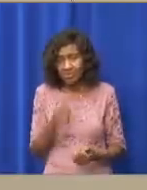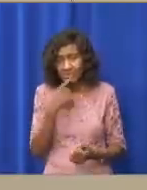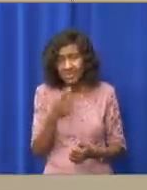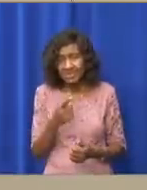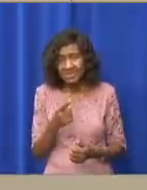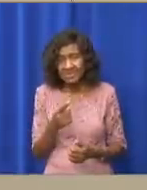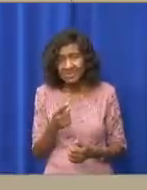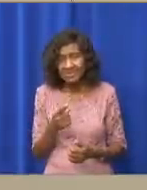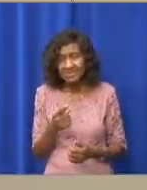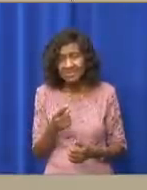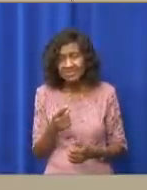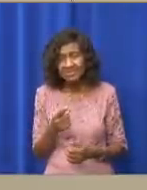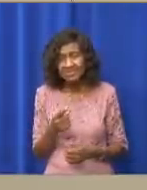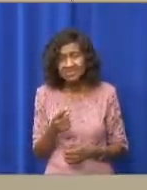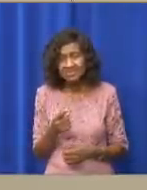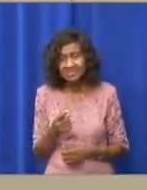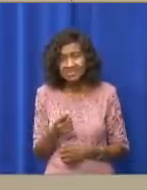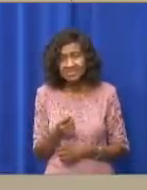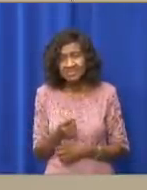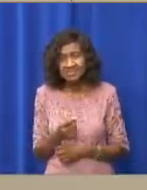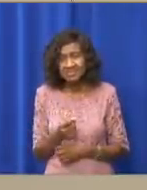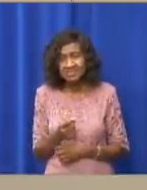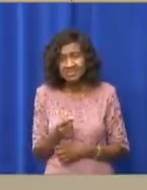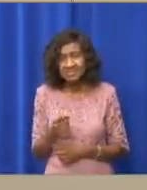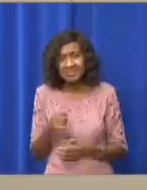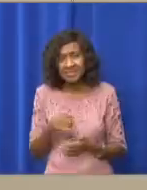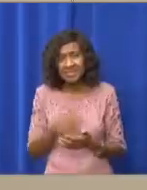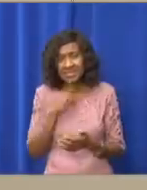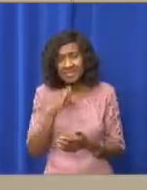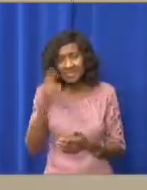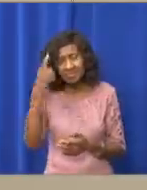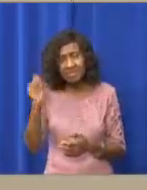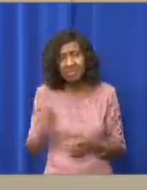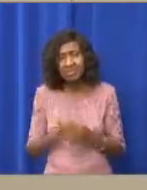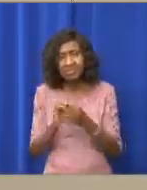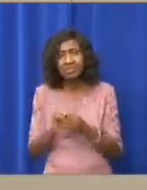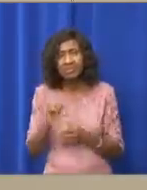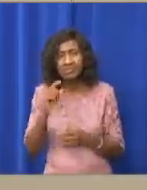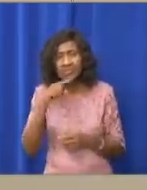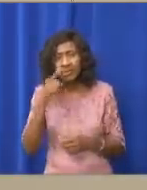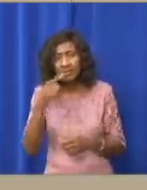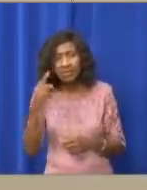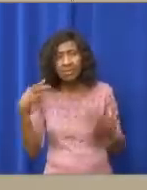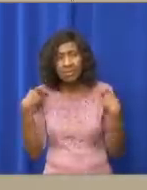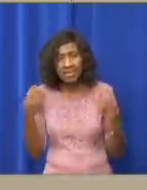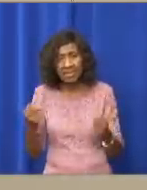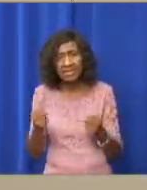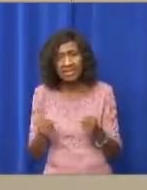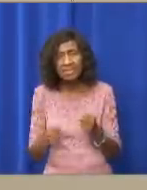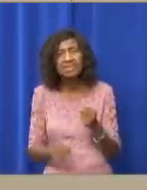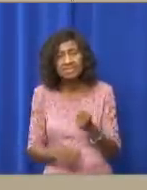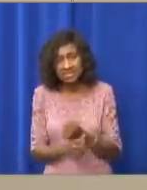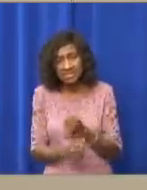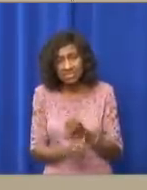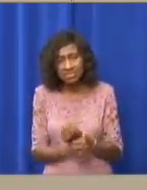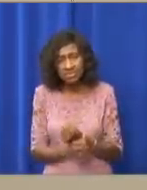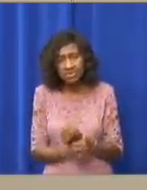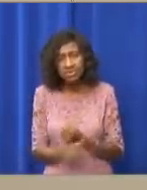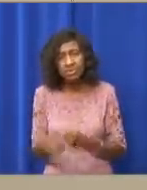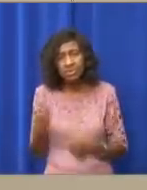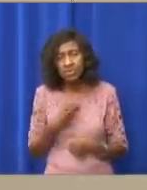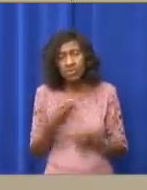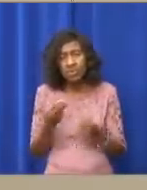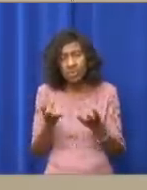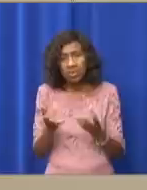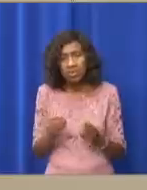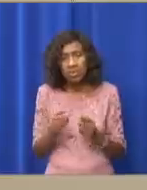averse to any of that kind of behavior, but it is the public health risk involved now that we are really trying to